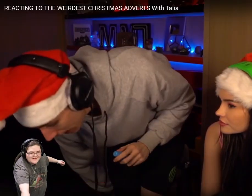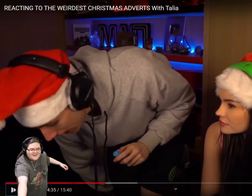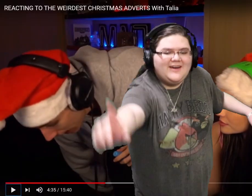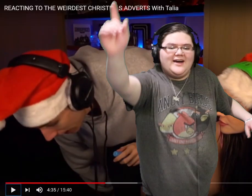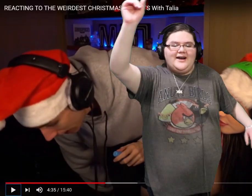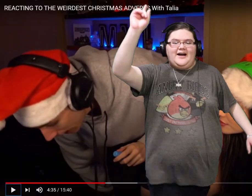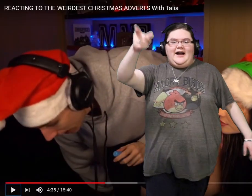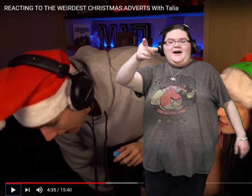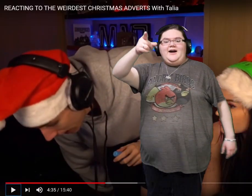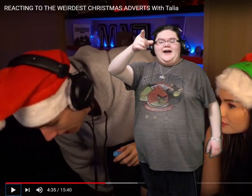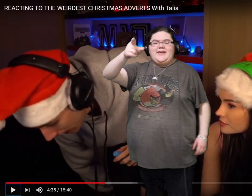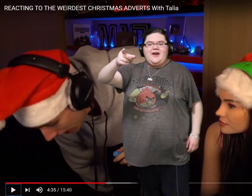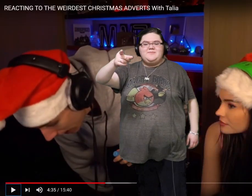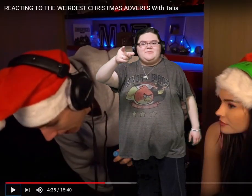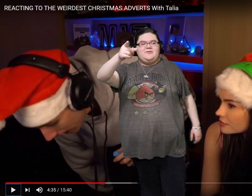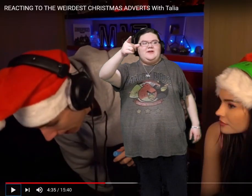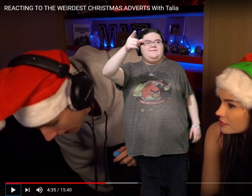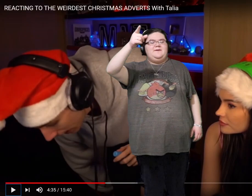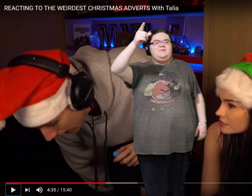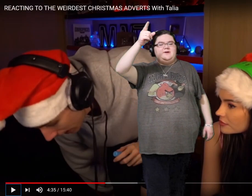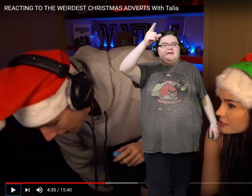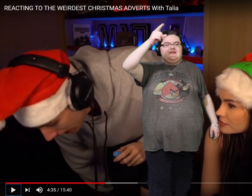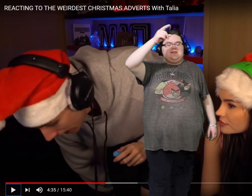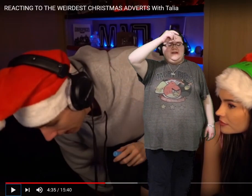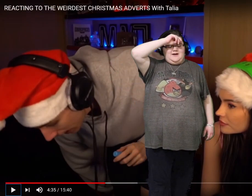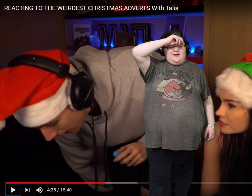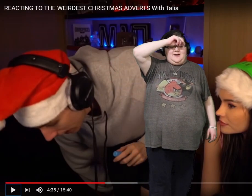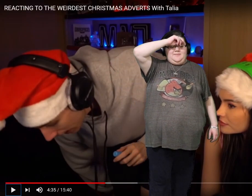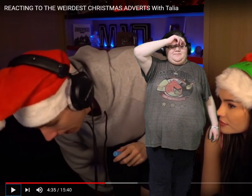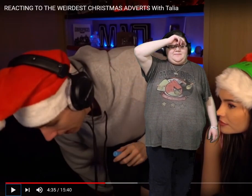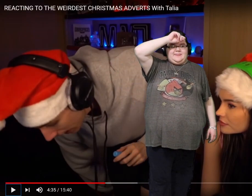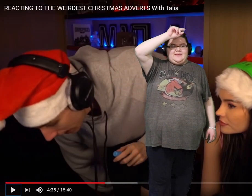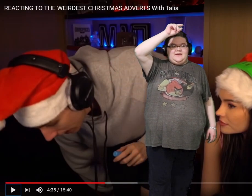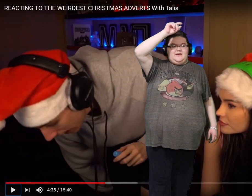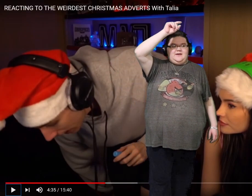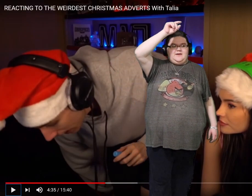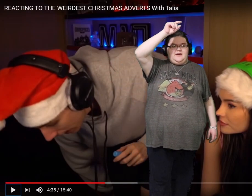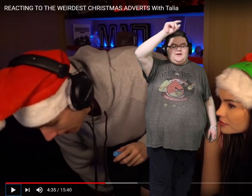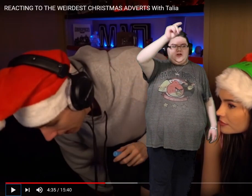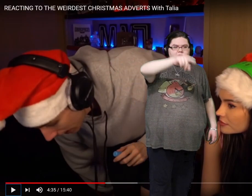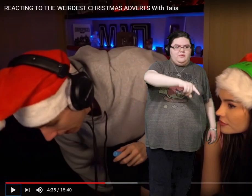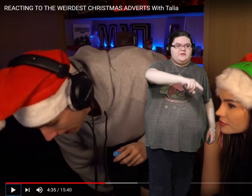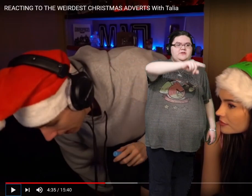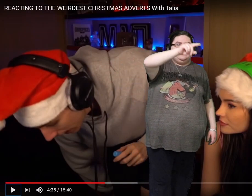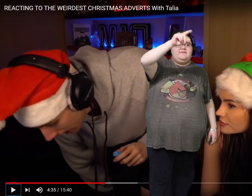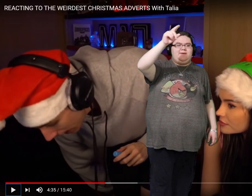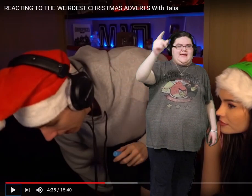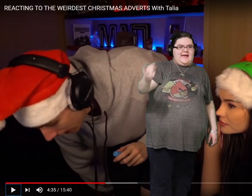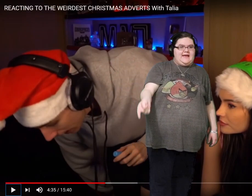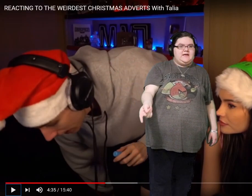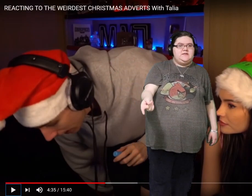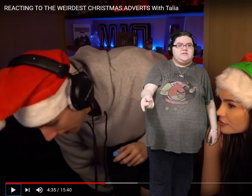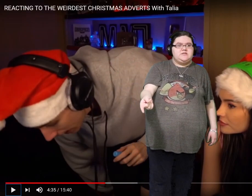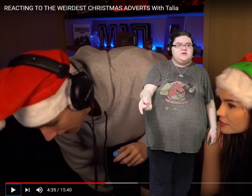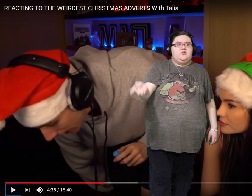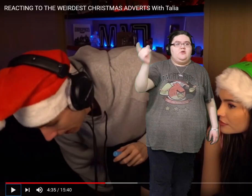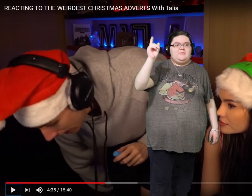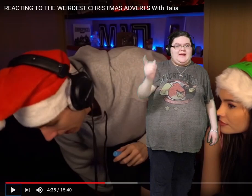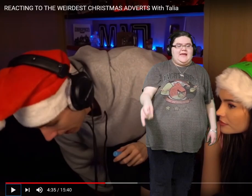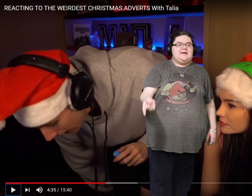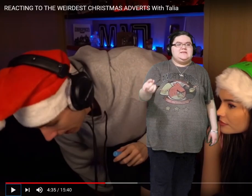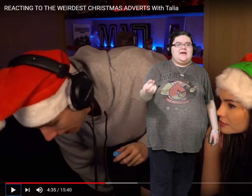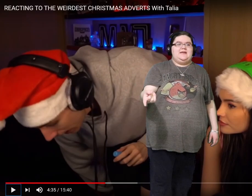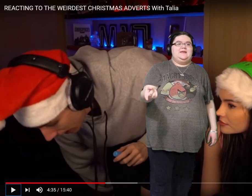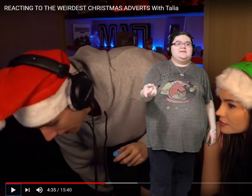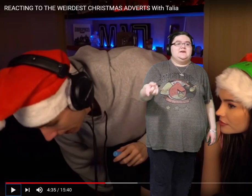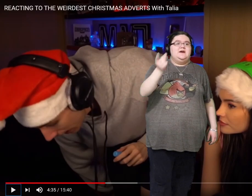not. I can't remember if it was a coworker of my aunt or